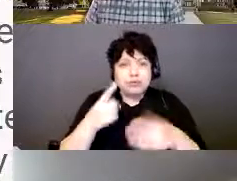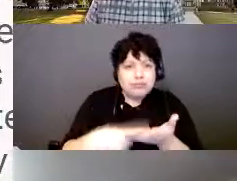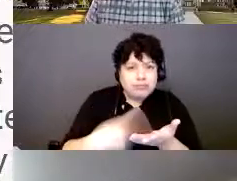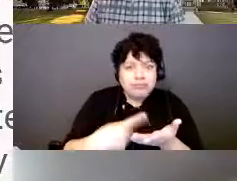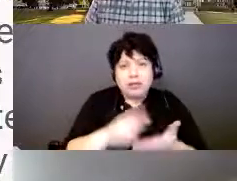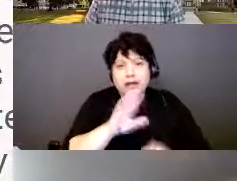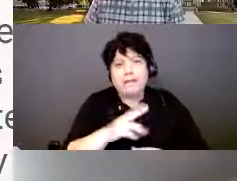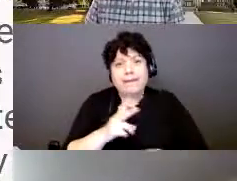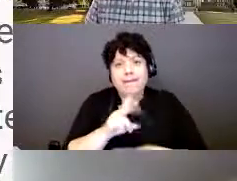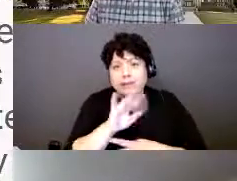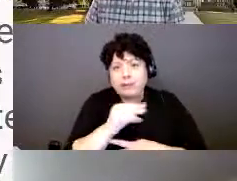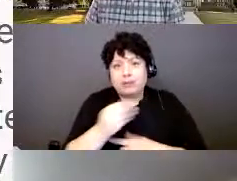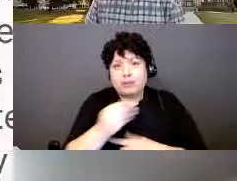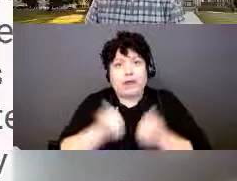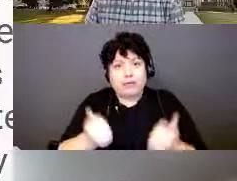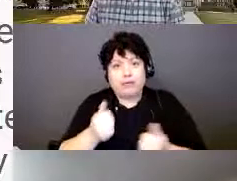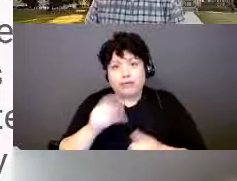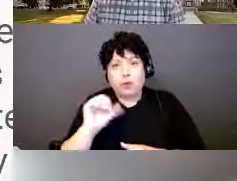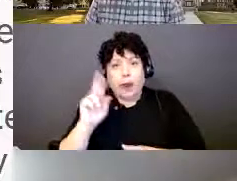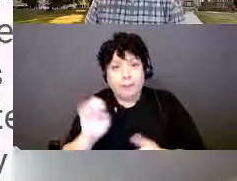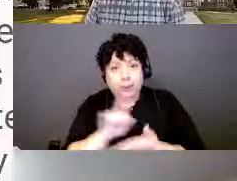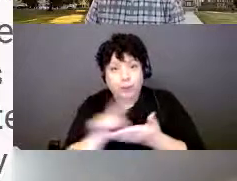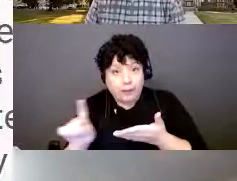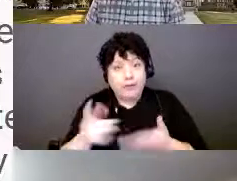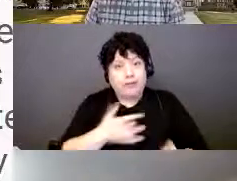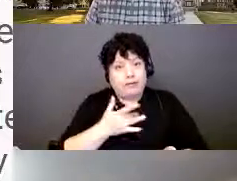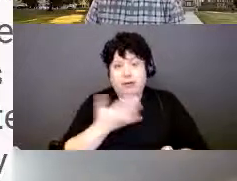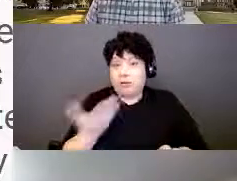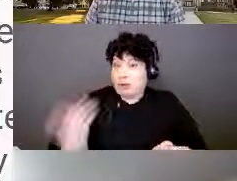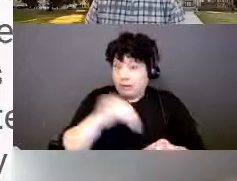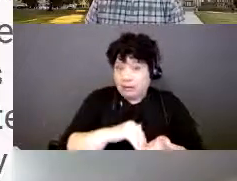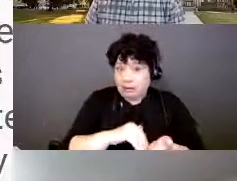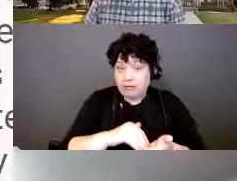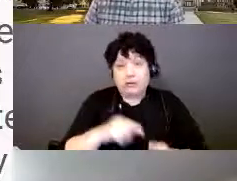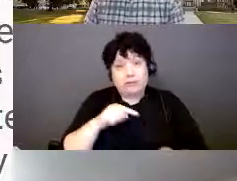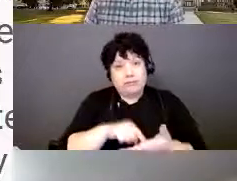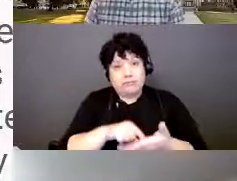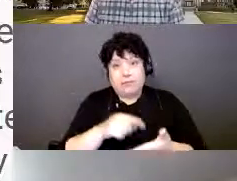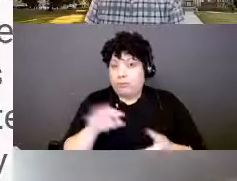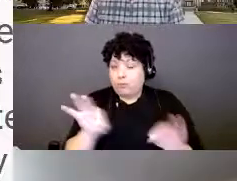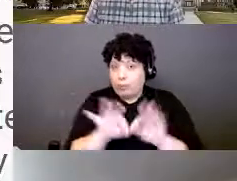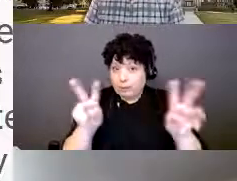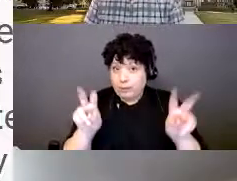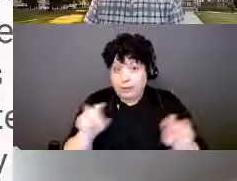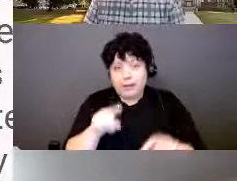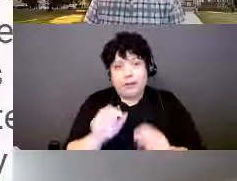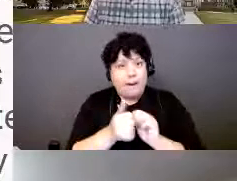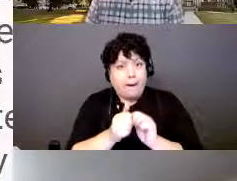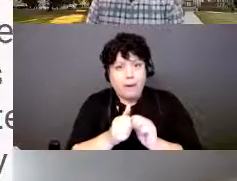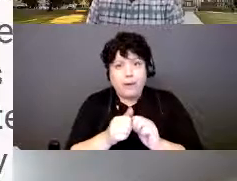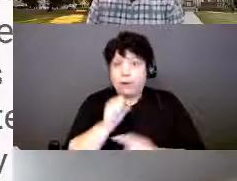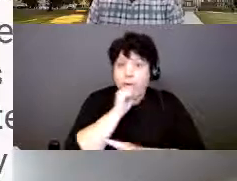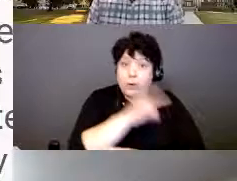of crime. So something to look at again, because I think it is an important topic and that reporting piece.